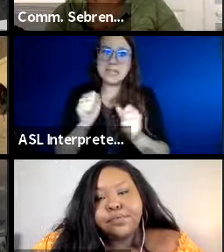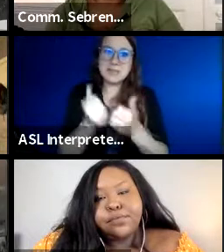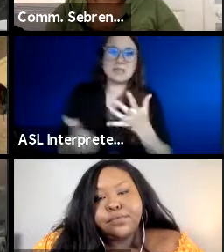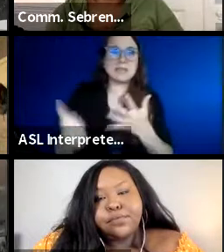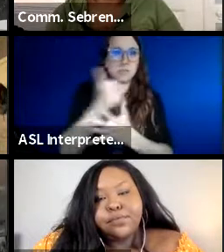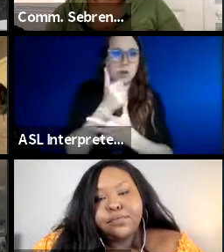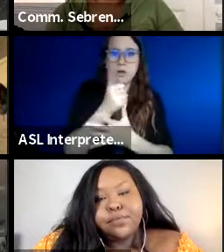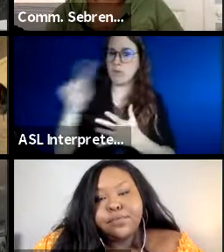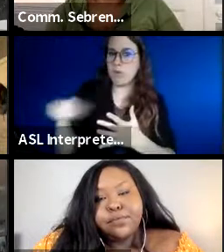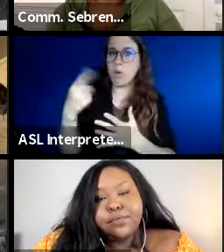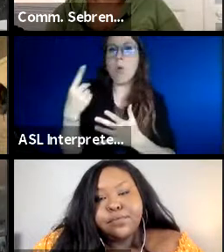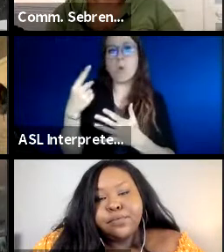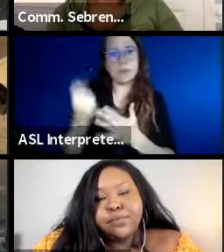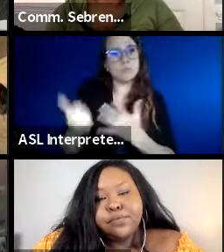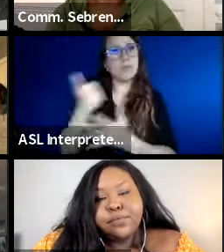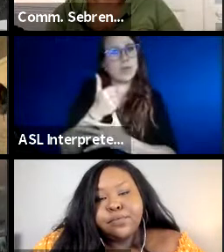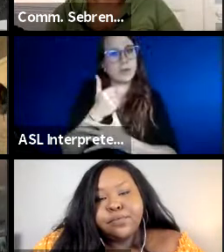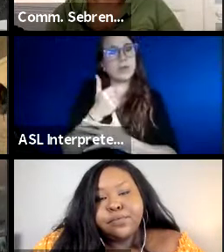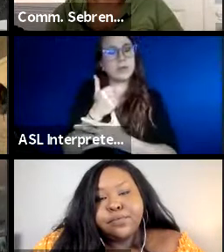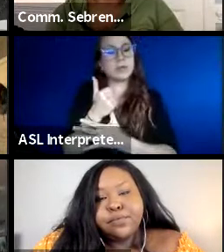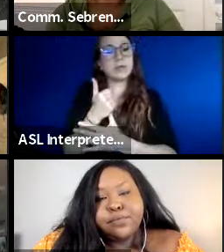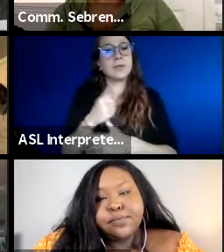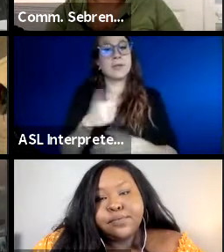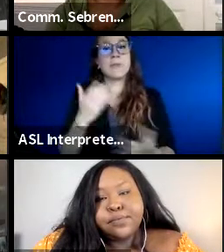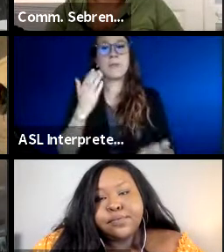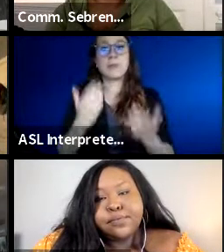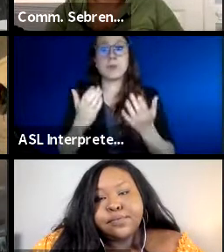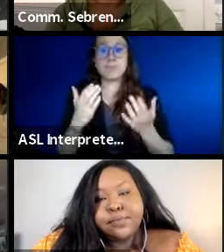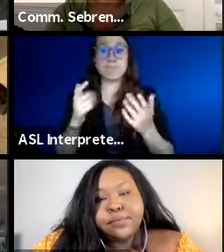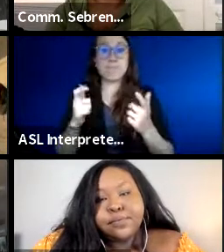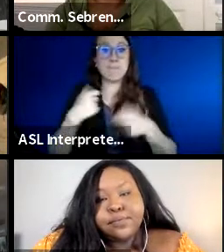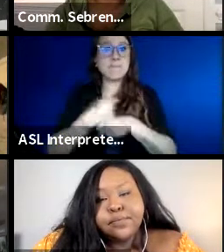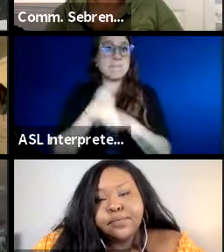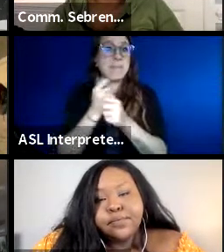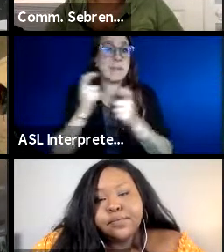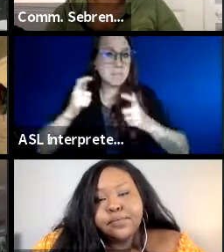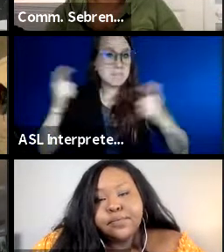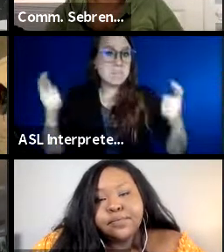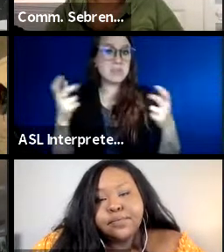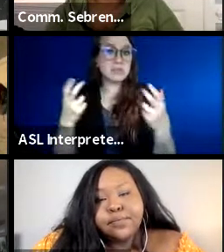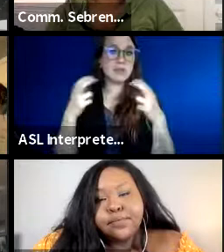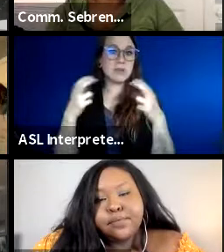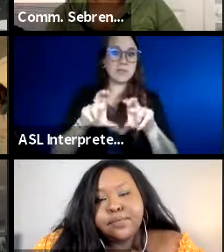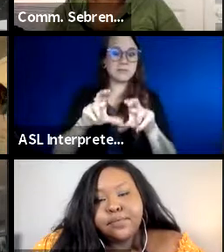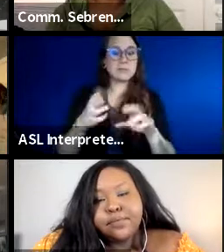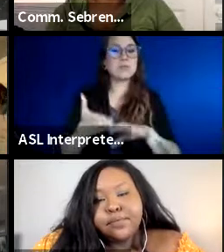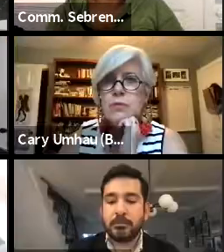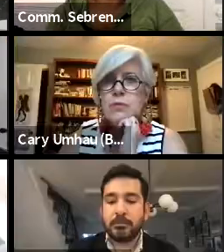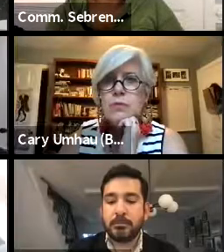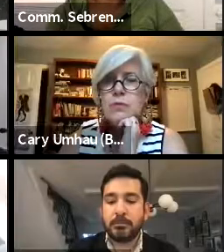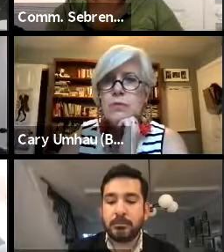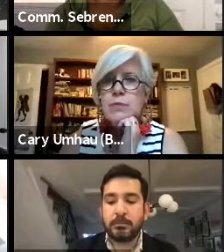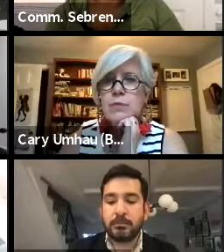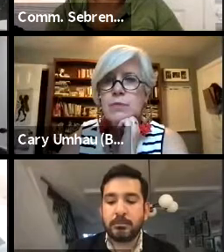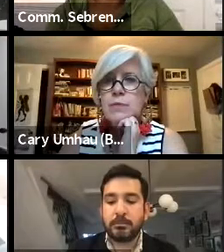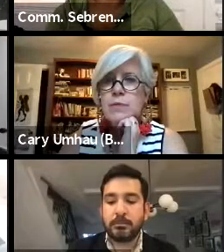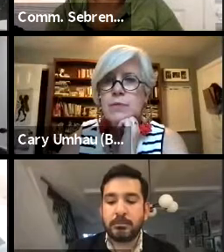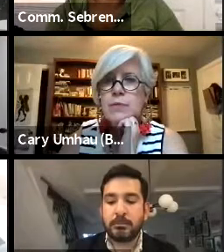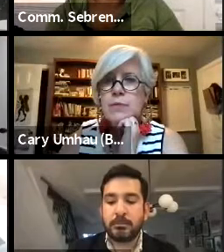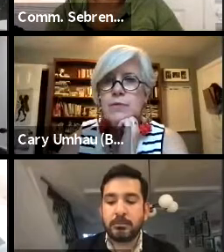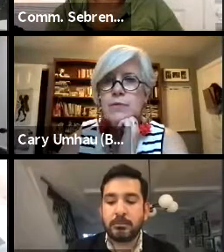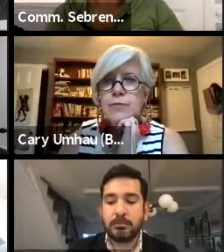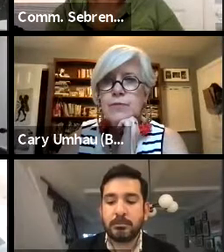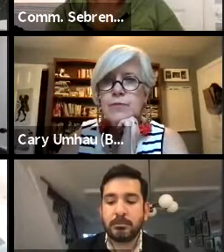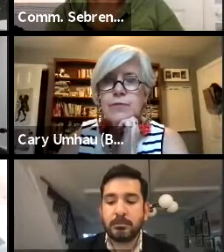the first thing that we're looking at. And so we've made major investments to improve safety in our roadways for all users, whether they're